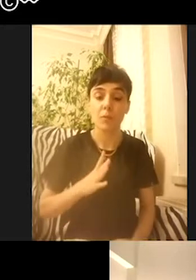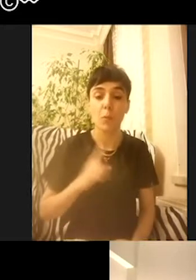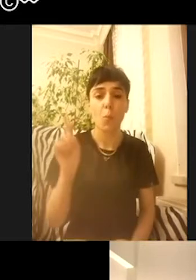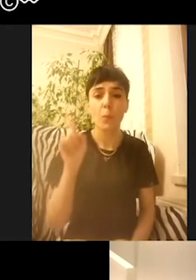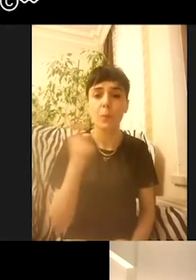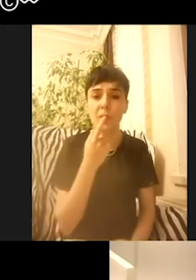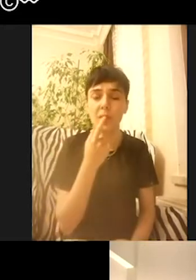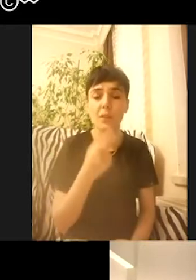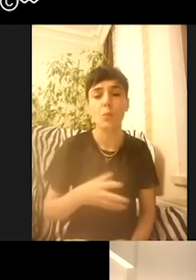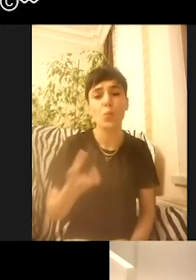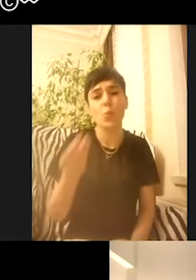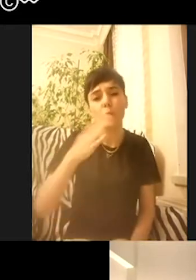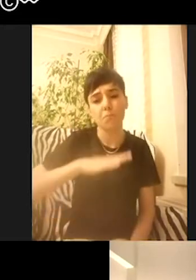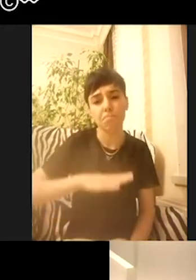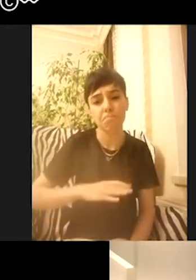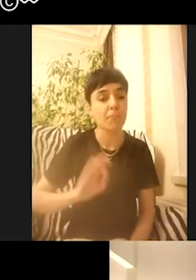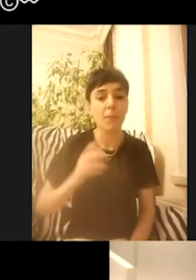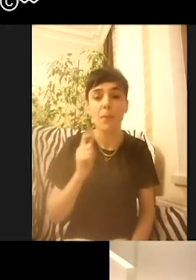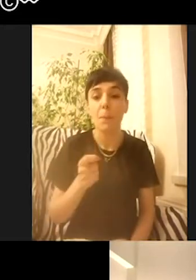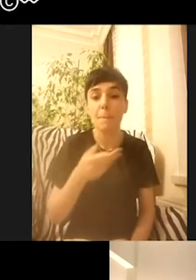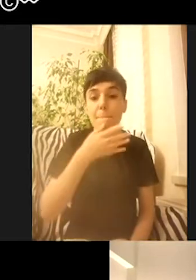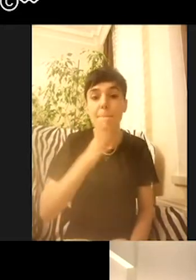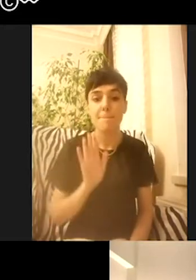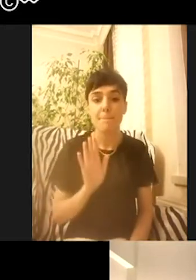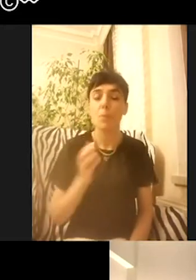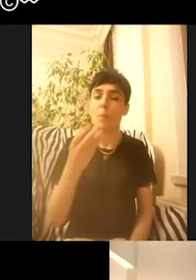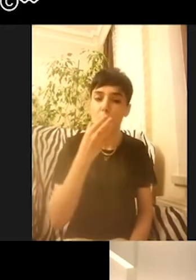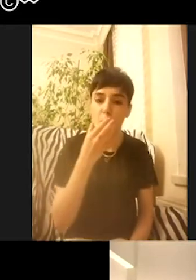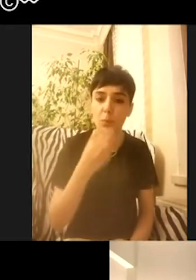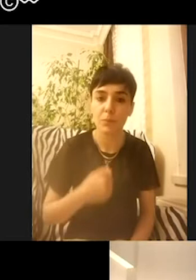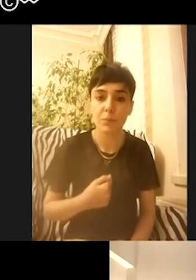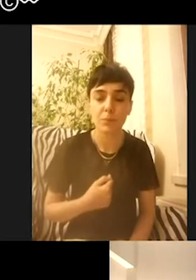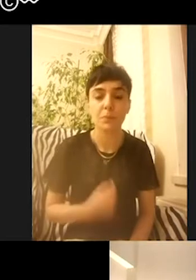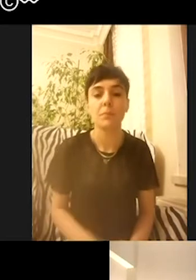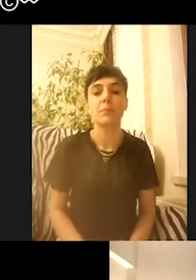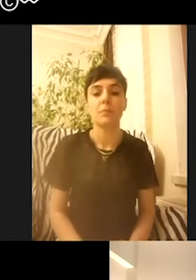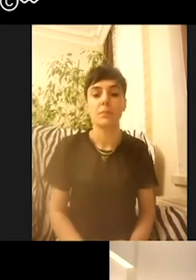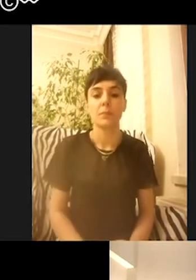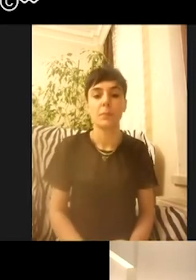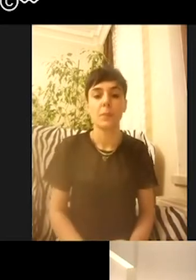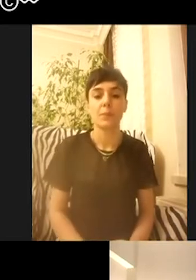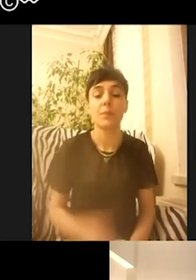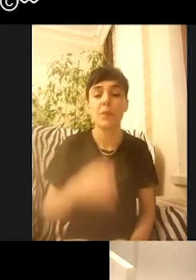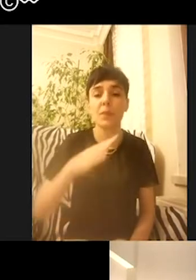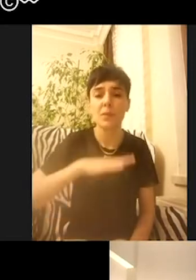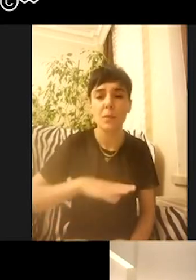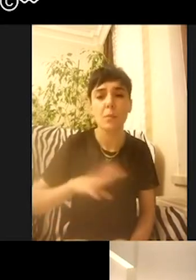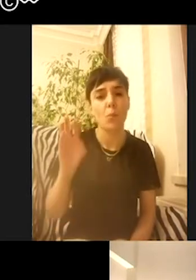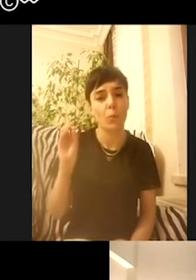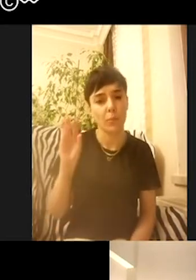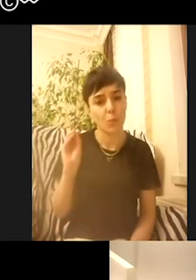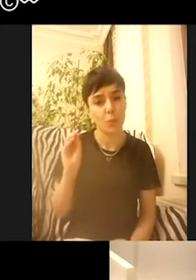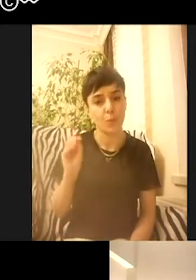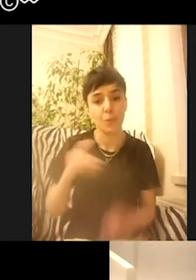waiting and I was learning. Being patient for a queer person is very important, and we are learning it. And like that patience